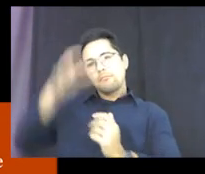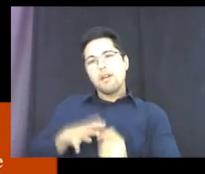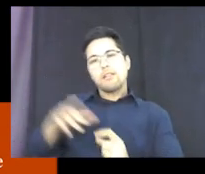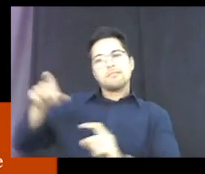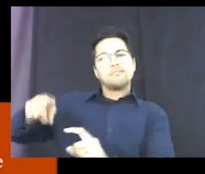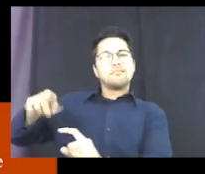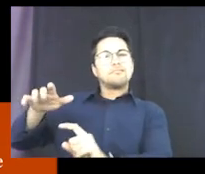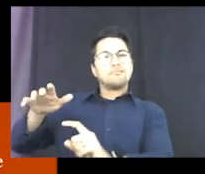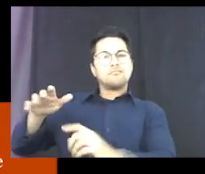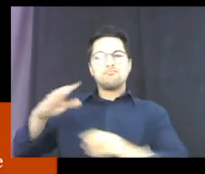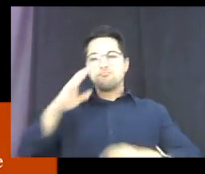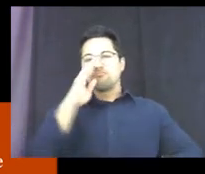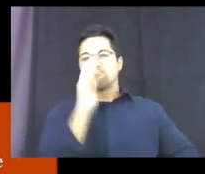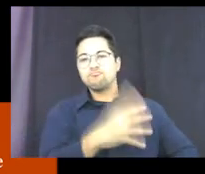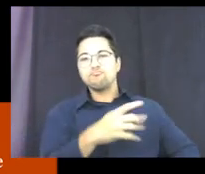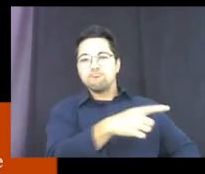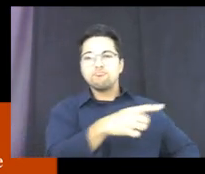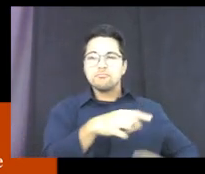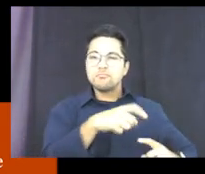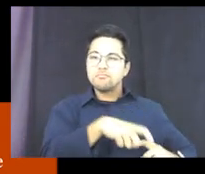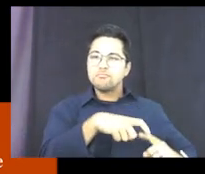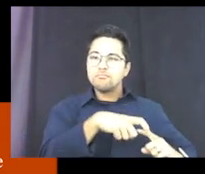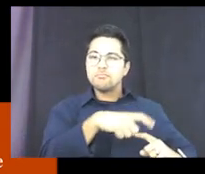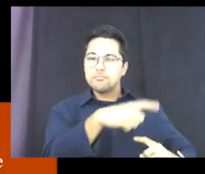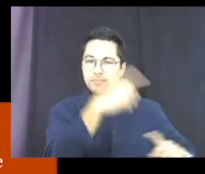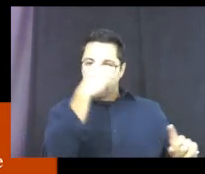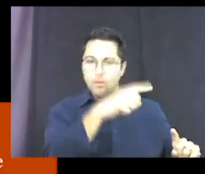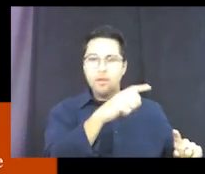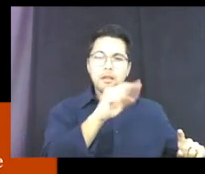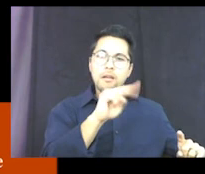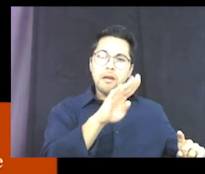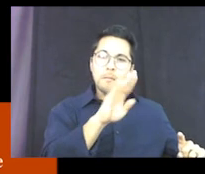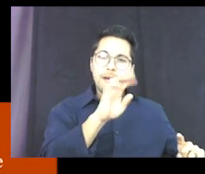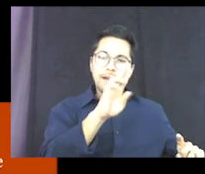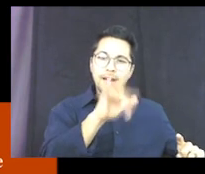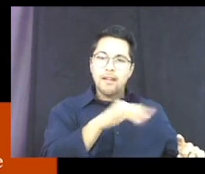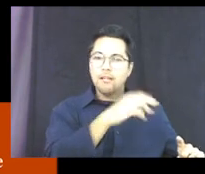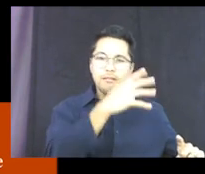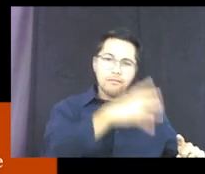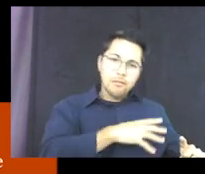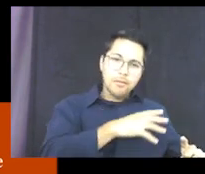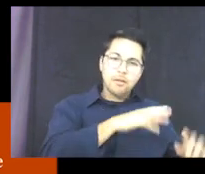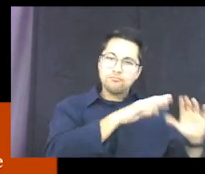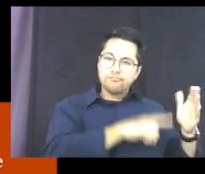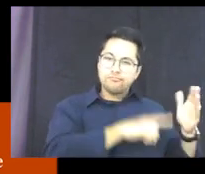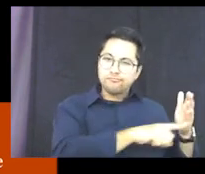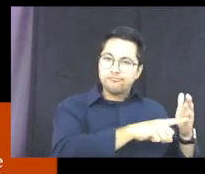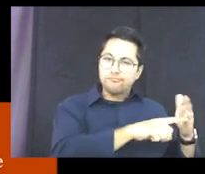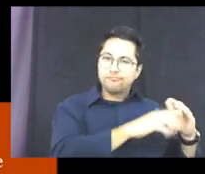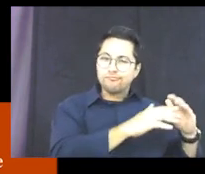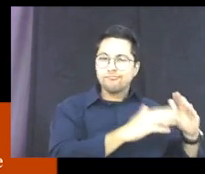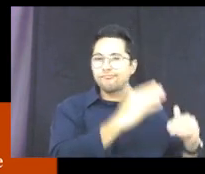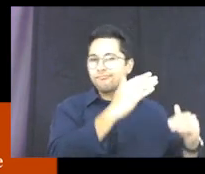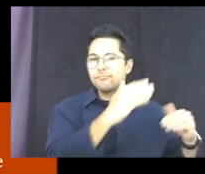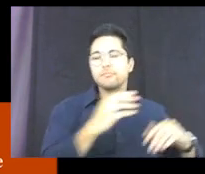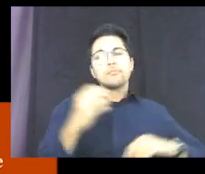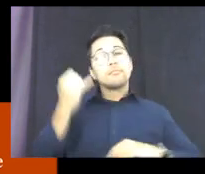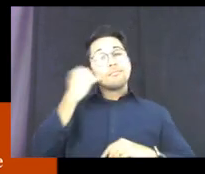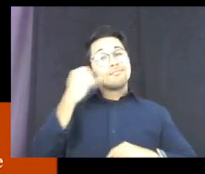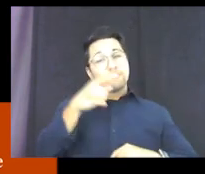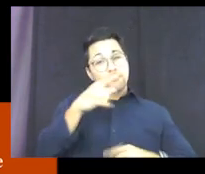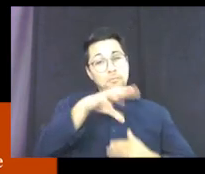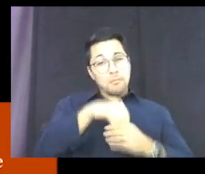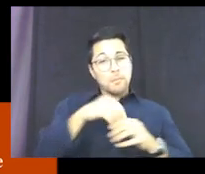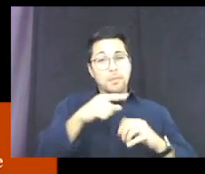ignore the unique needs of their non-binary and female minorities. If you are a part of a group's female